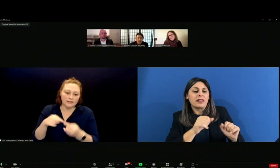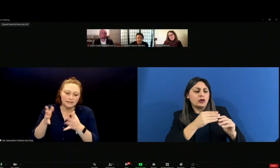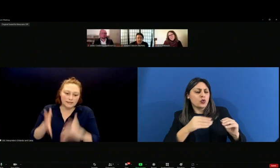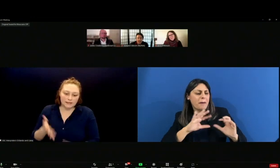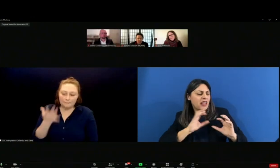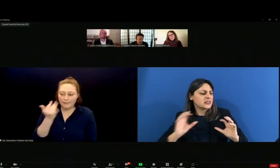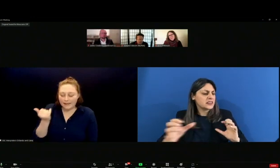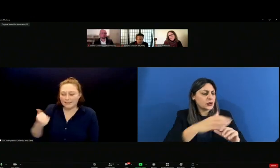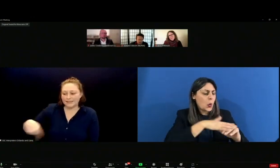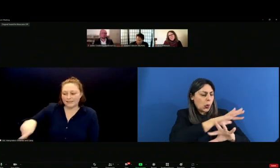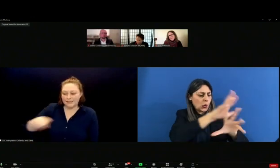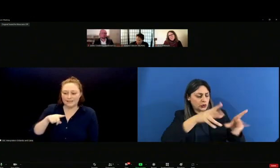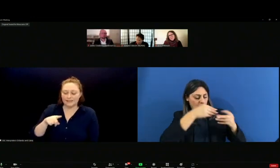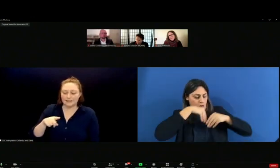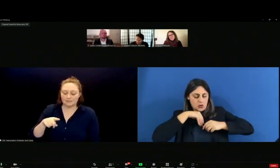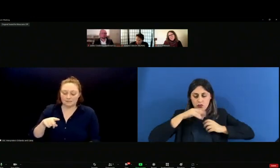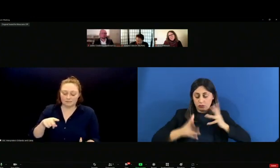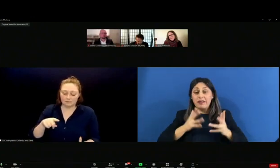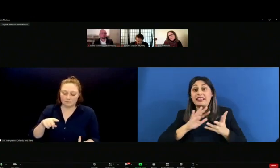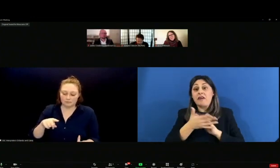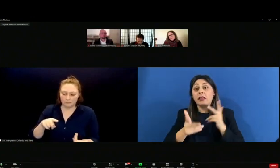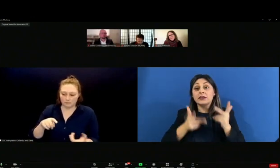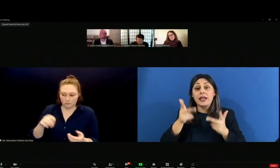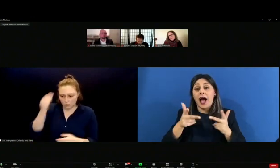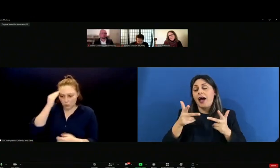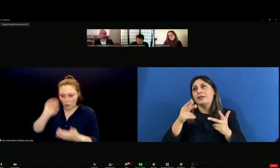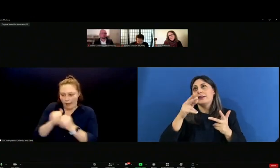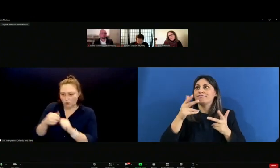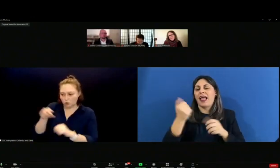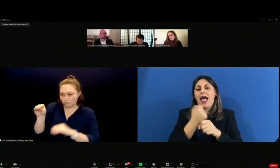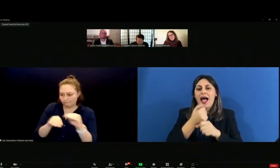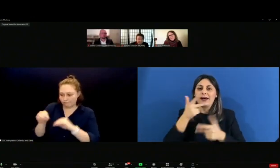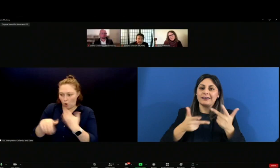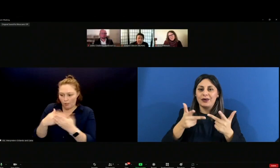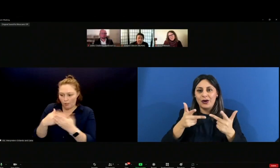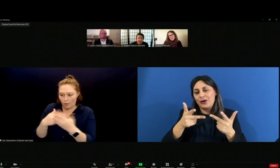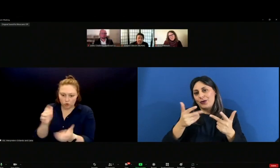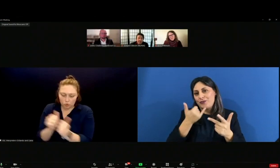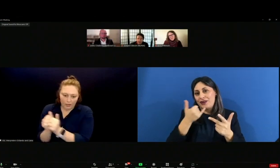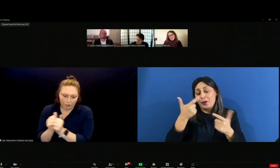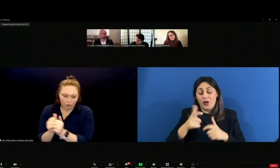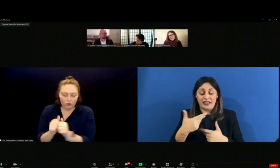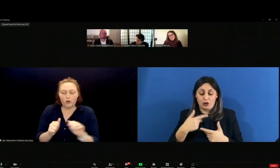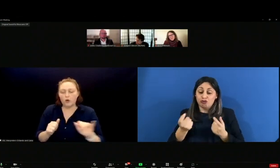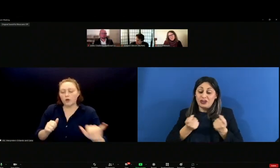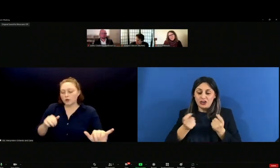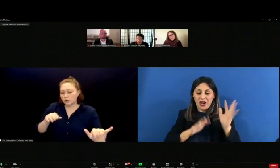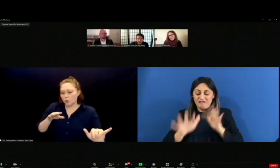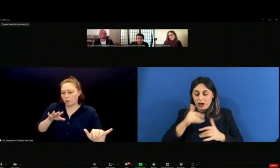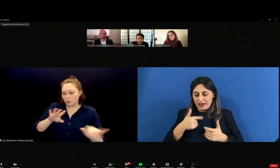them than to package all of this information. So as the experimenter, you're the only one, if I may, a brief